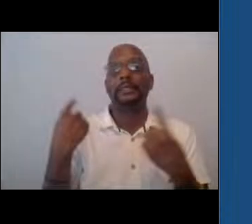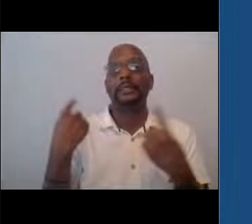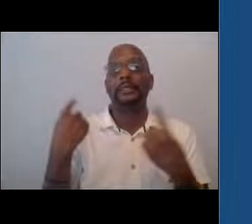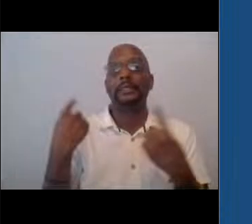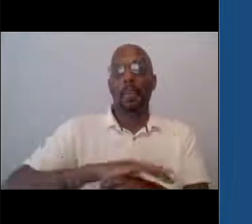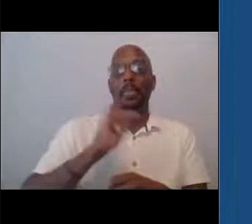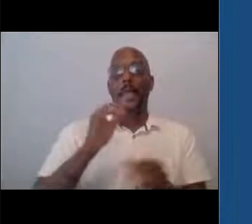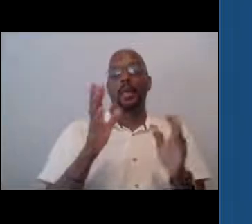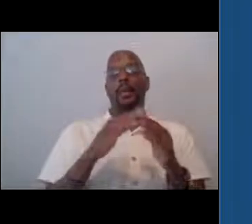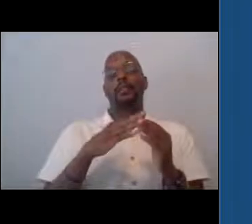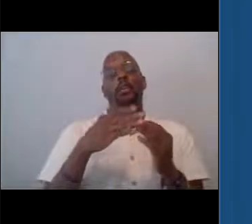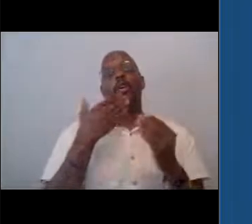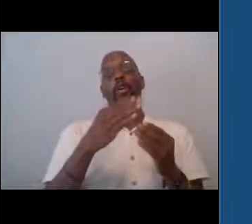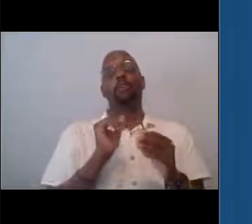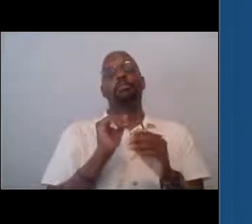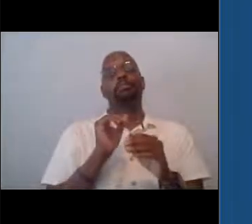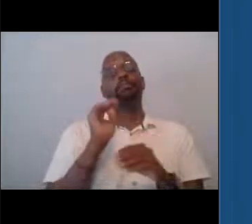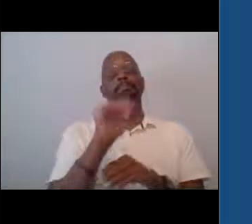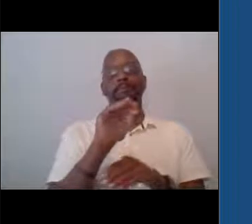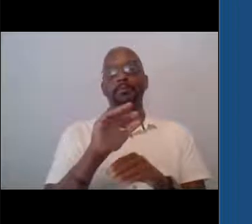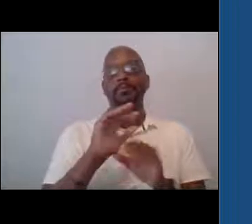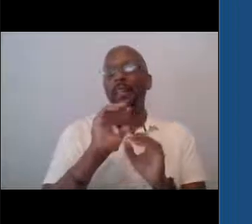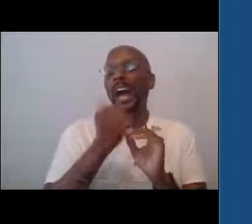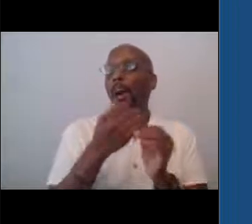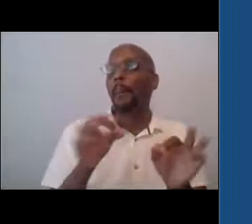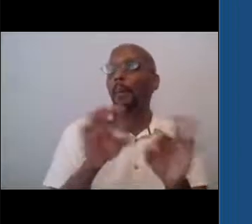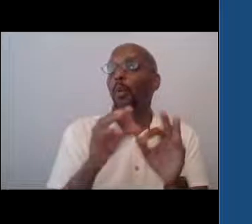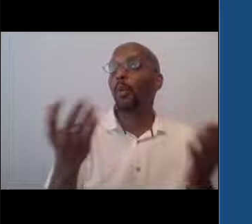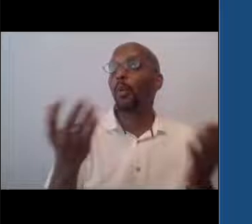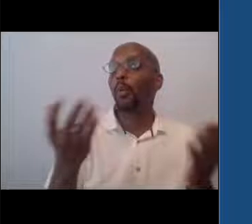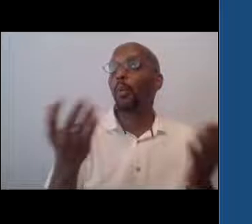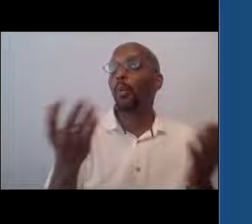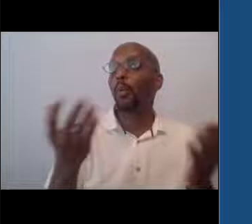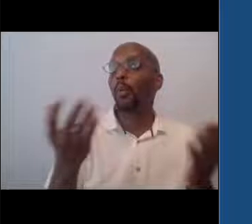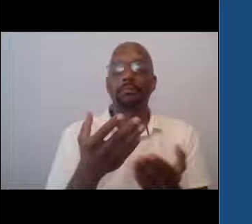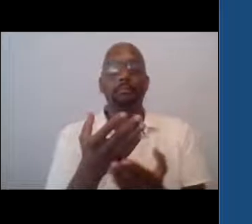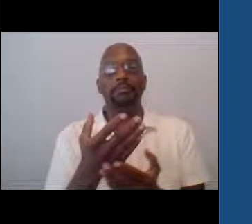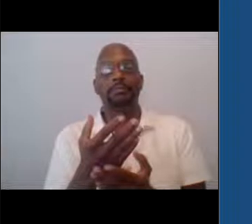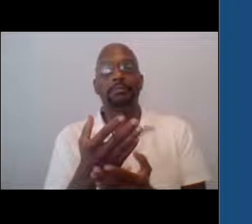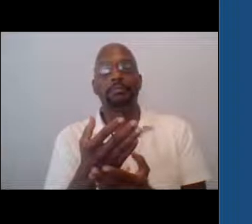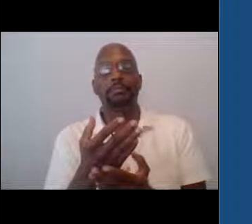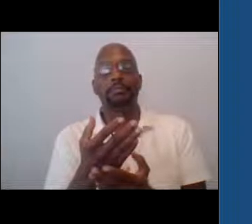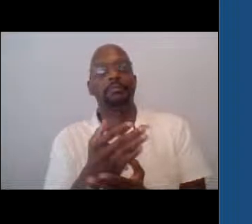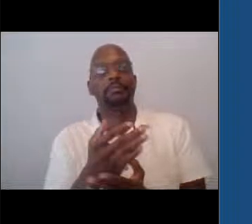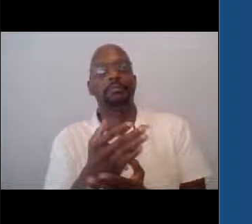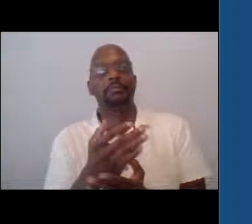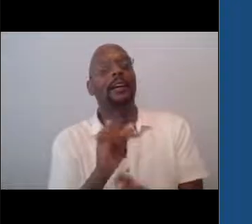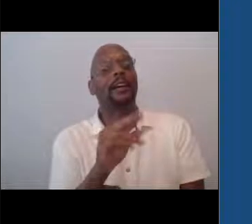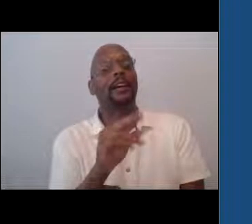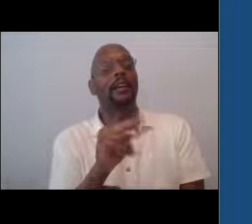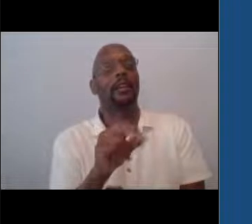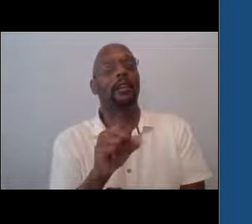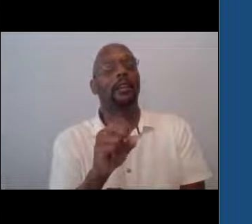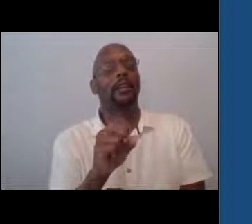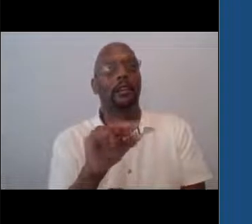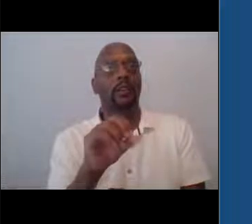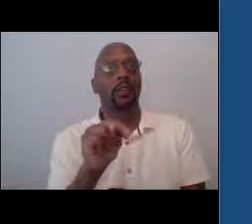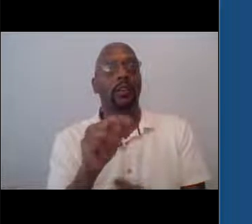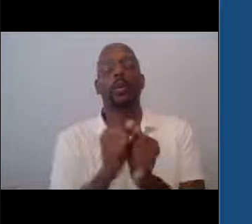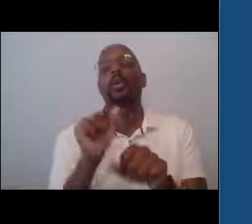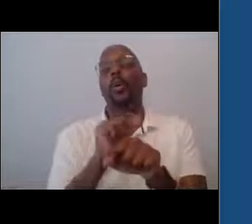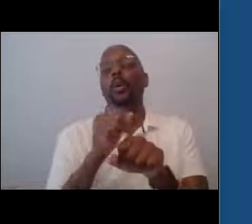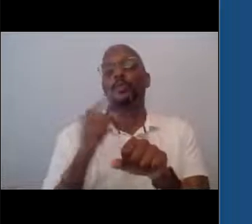good reminder about how important innovation and technology is in the work that we're doing.